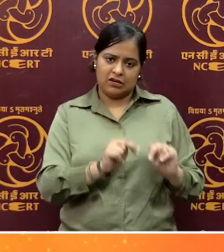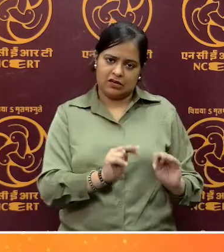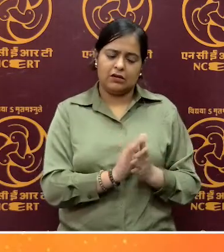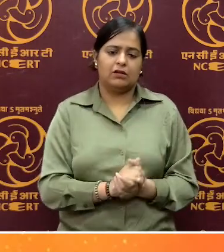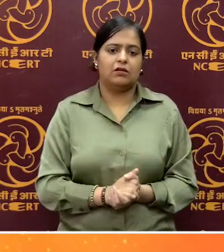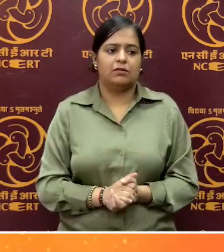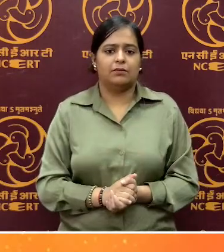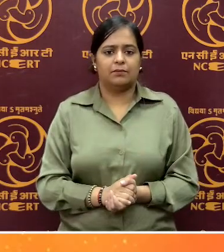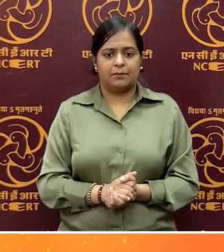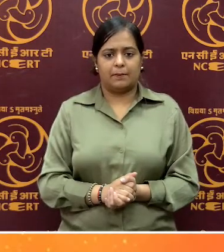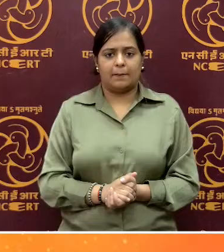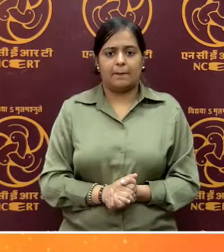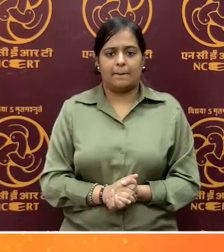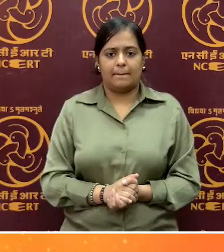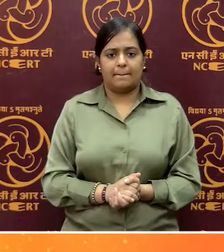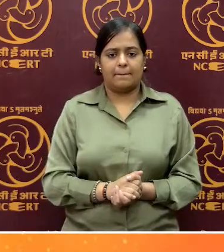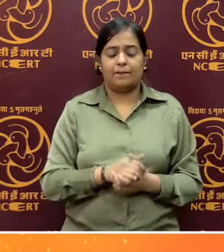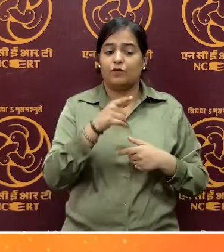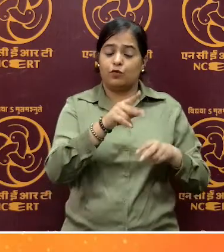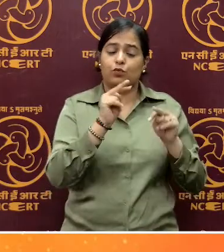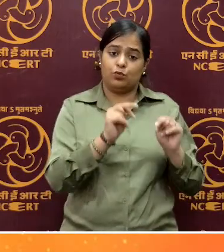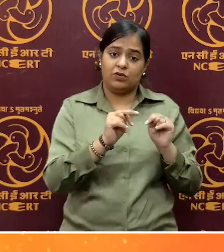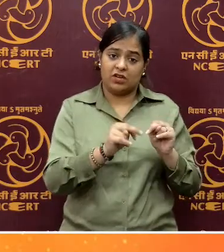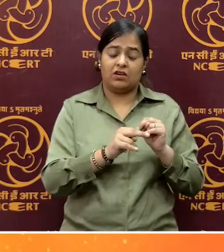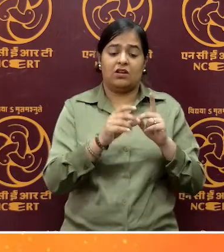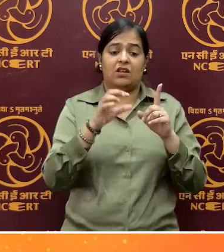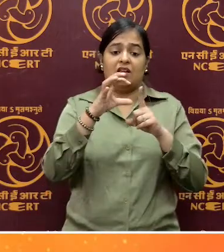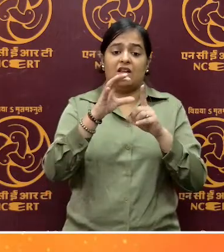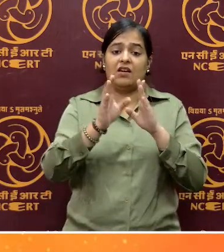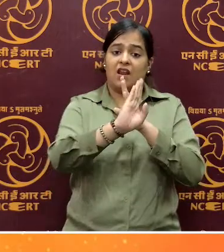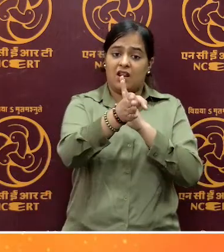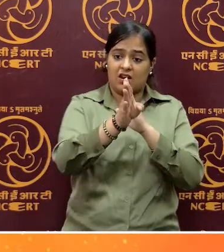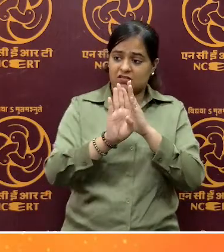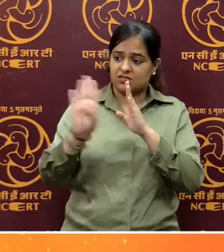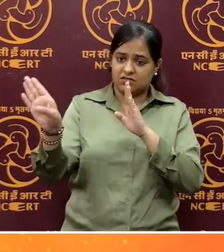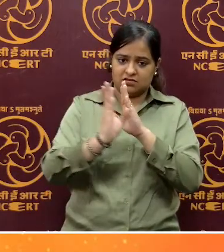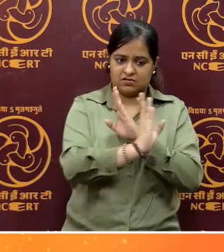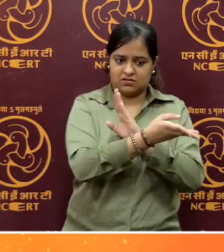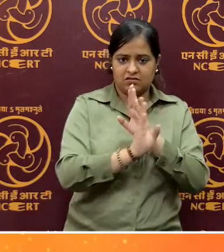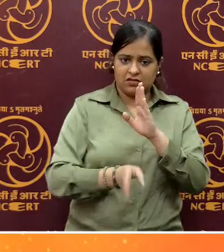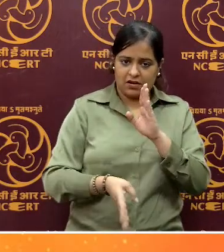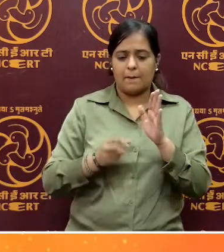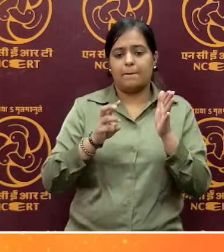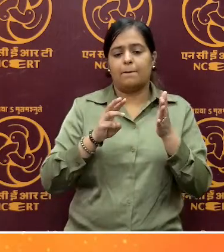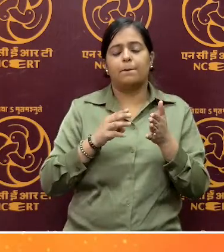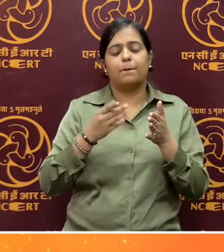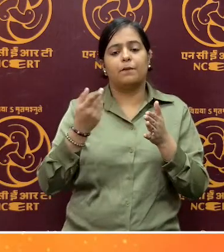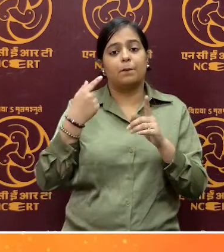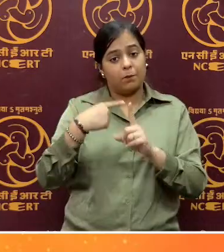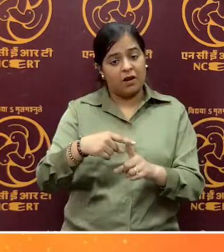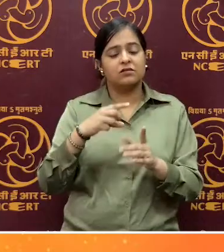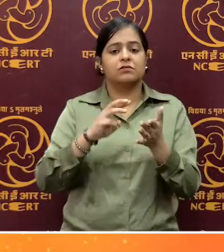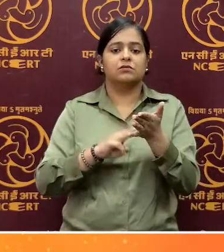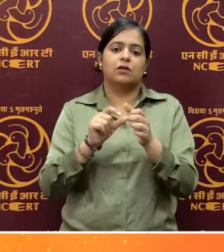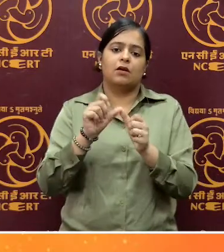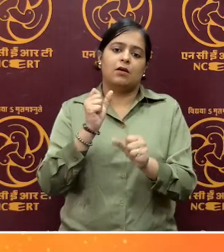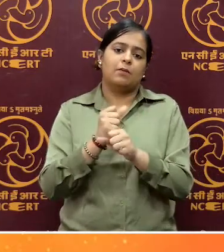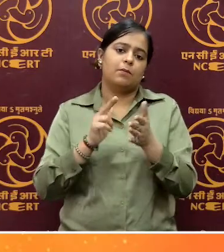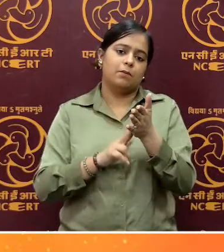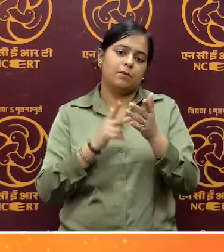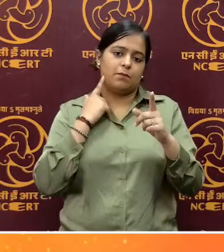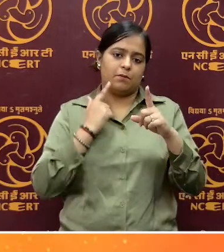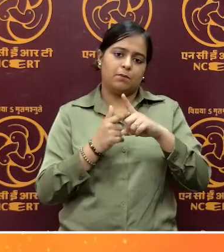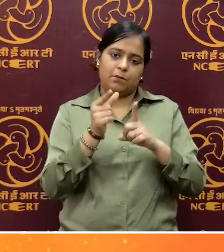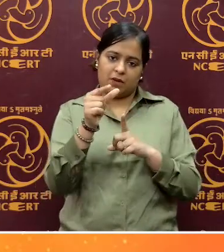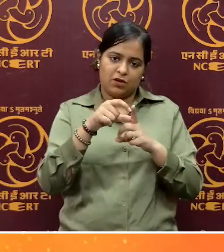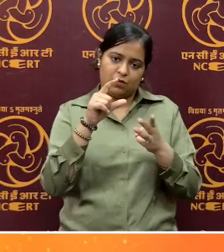aspects that we have, they require direction as well as the magnitude. So the vector as such part has been